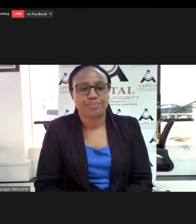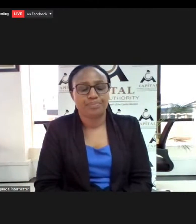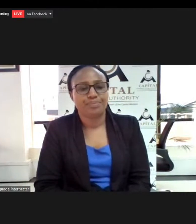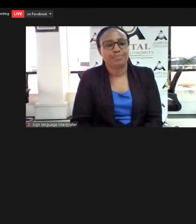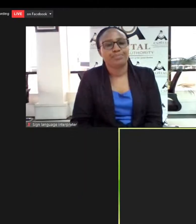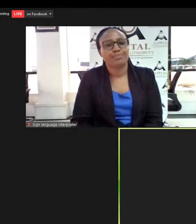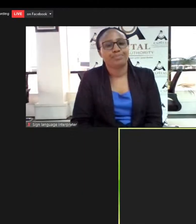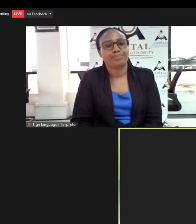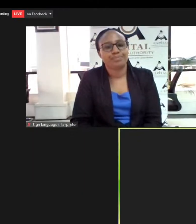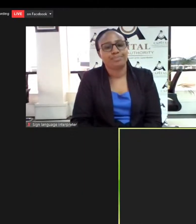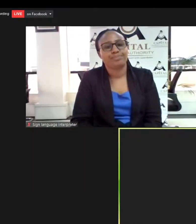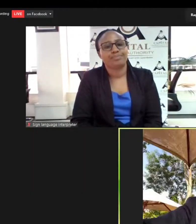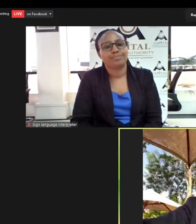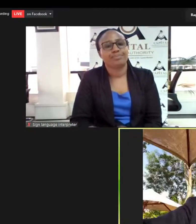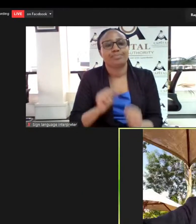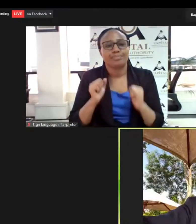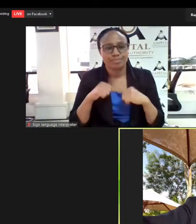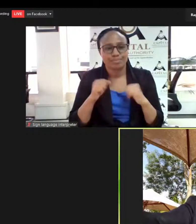Yeah, no, I actually do.